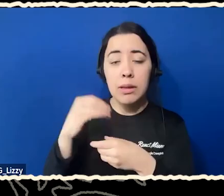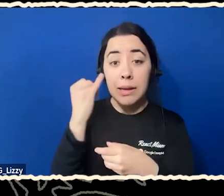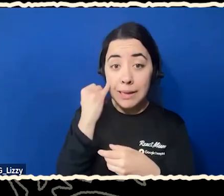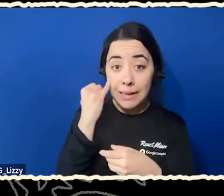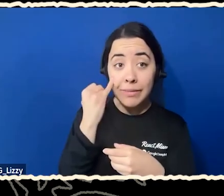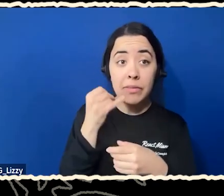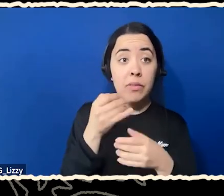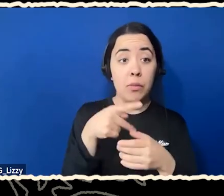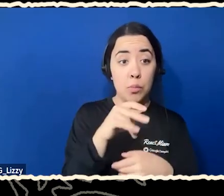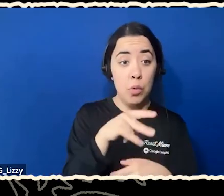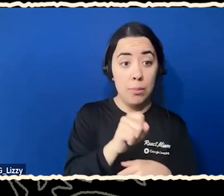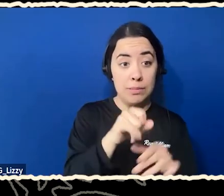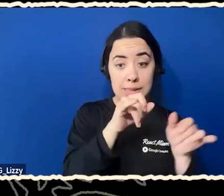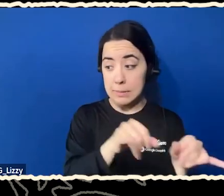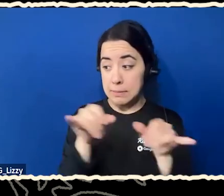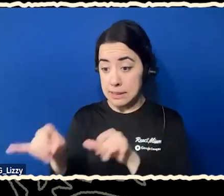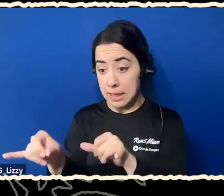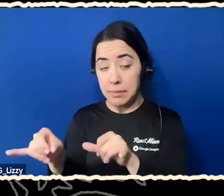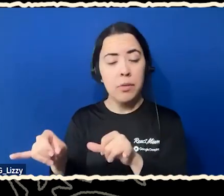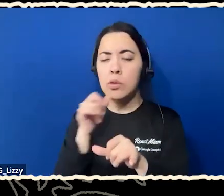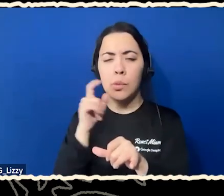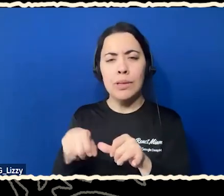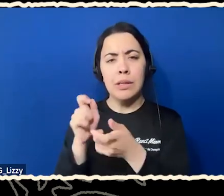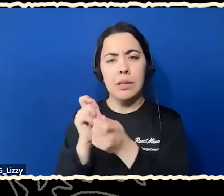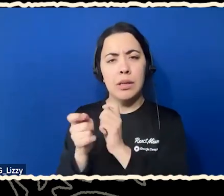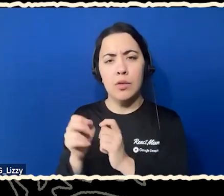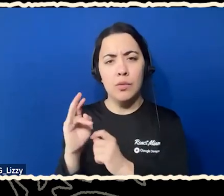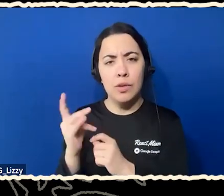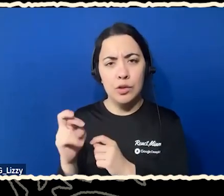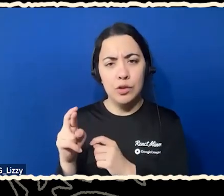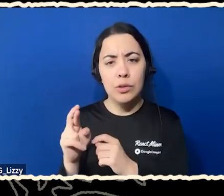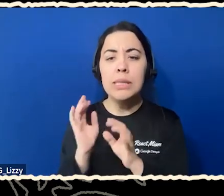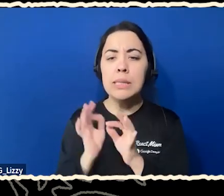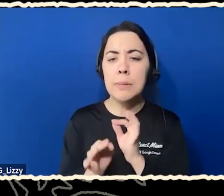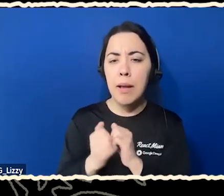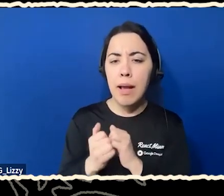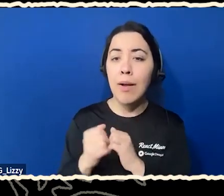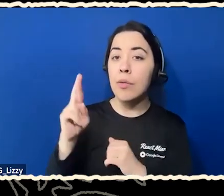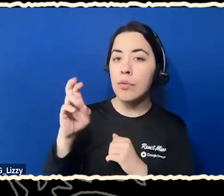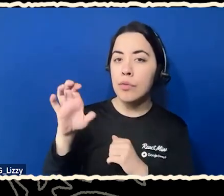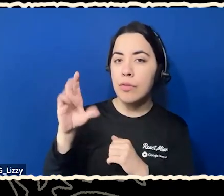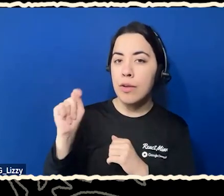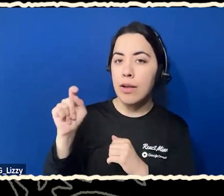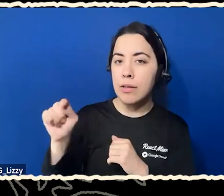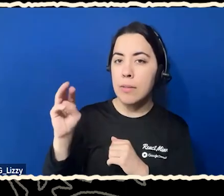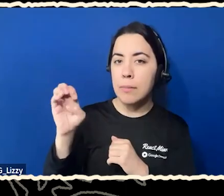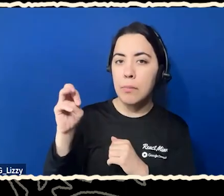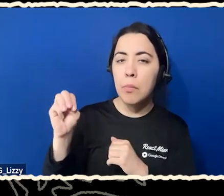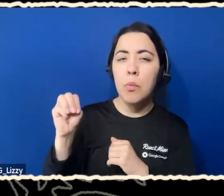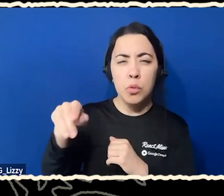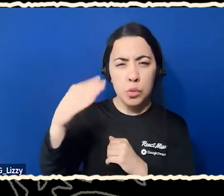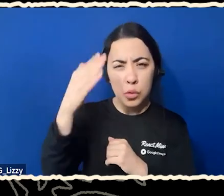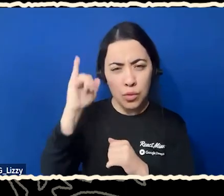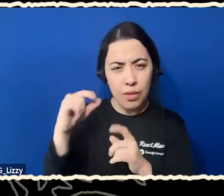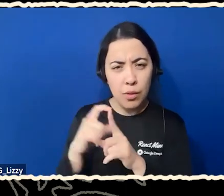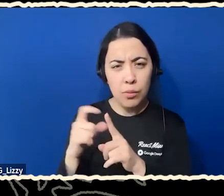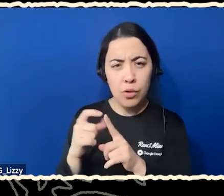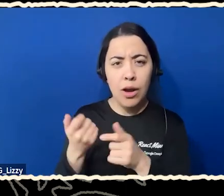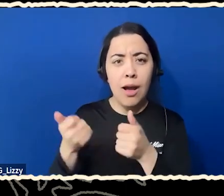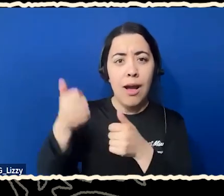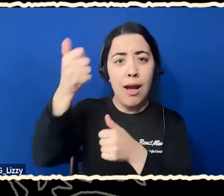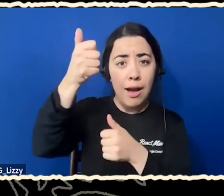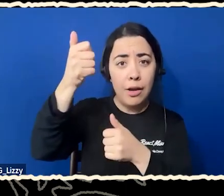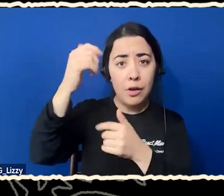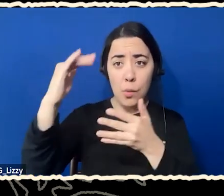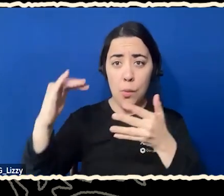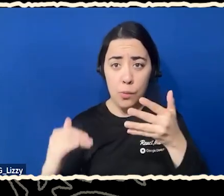haven't changed. And React's built-in way to do this is react.memo. If you've ever heard the phrase higher order component,